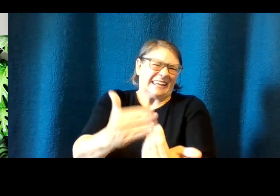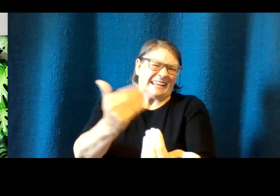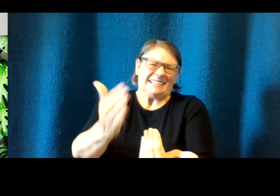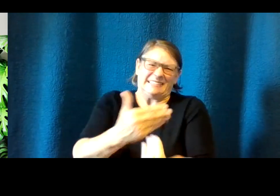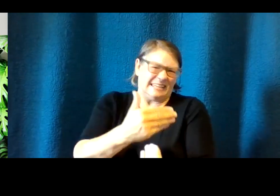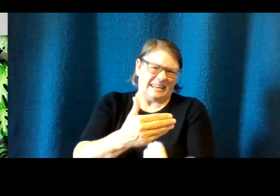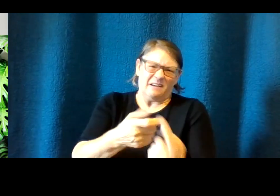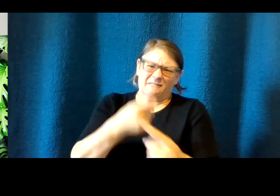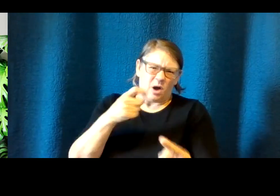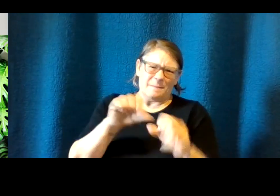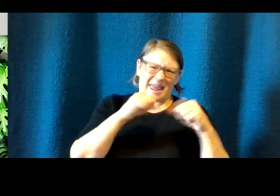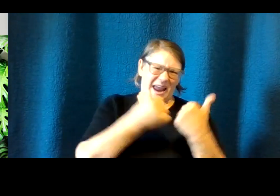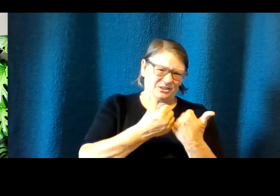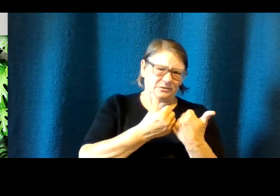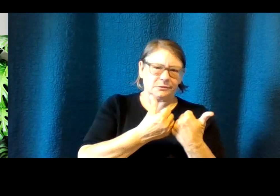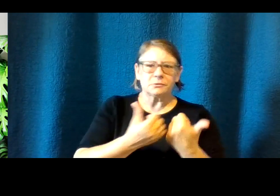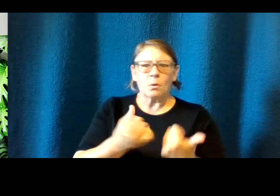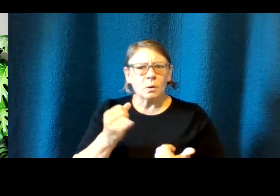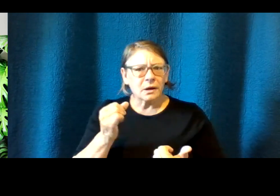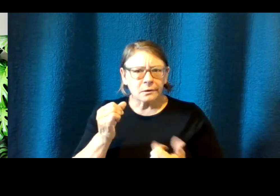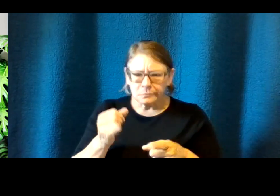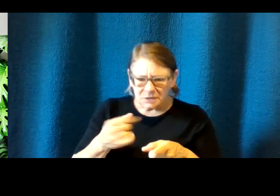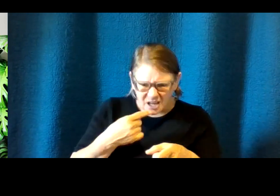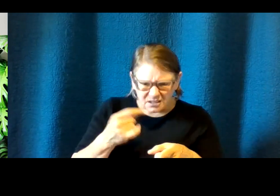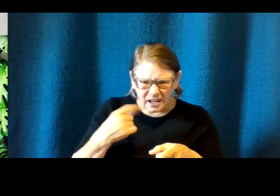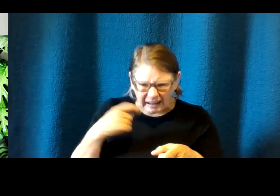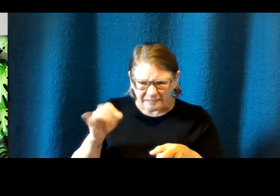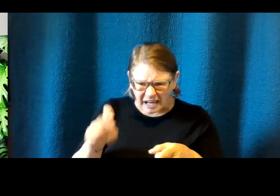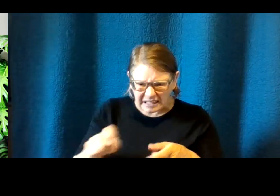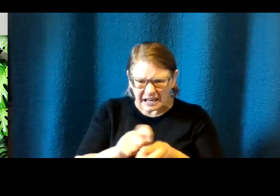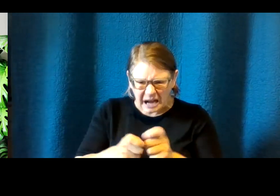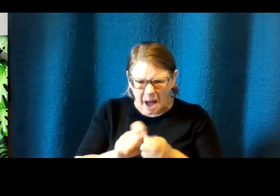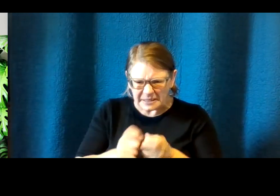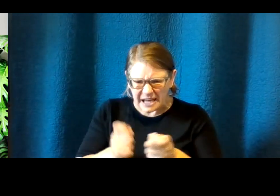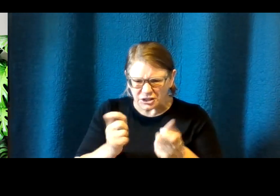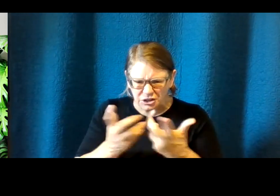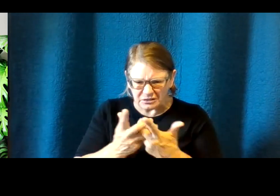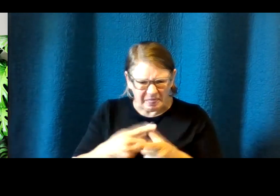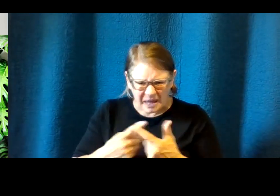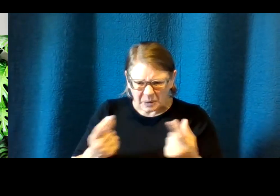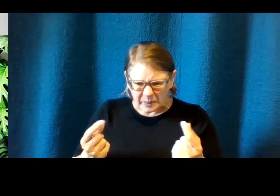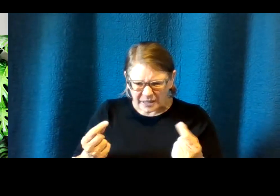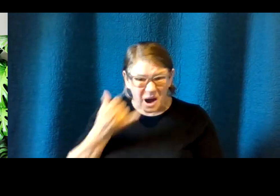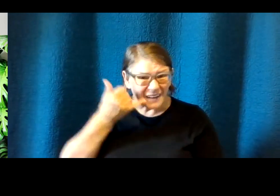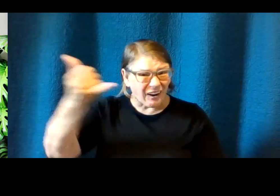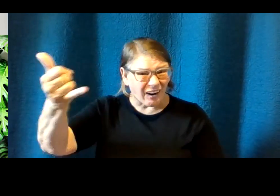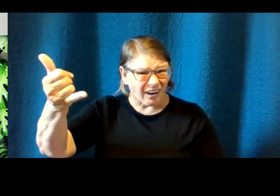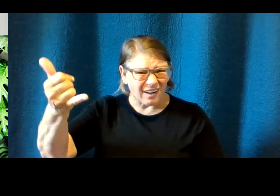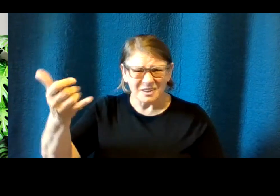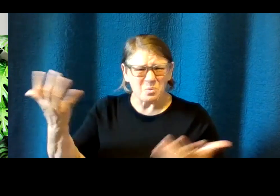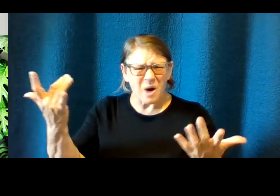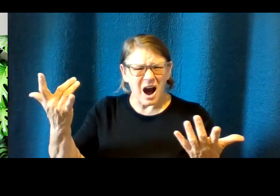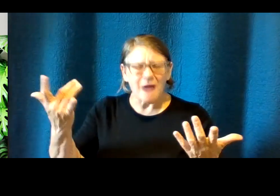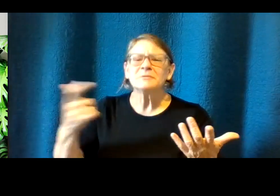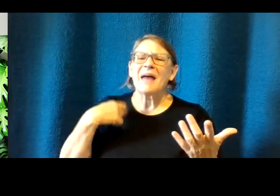that, well, who do I call if I needed it? So I'm thinking that's something that we can work on with creating some kind of flyer